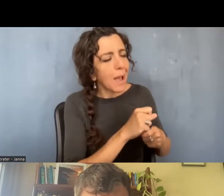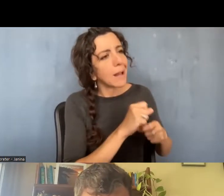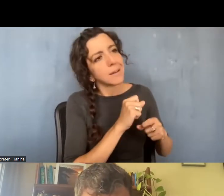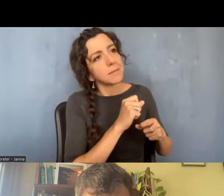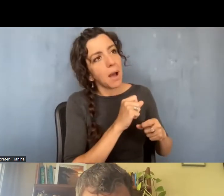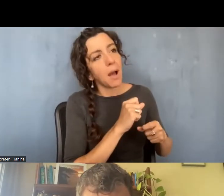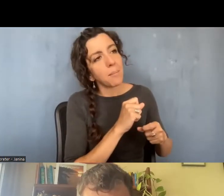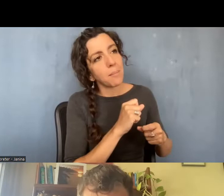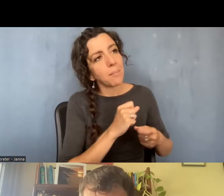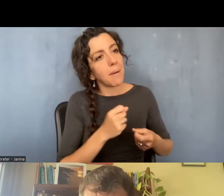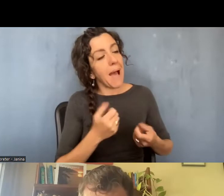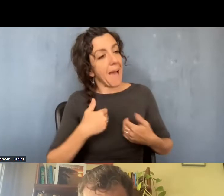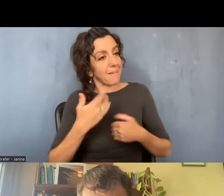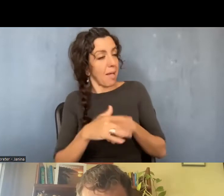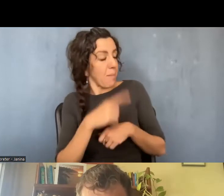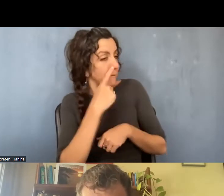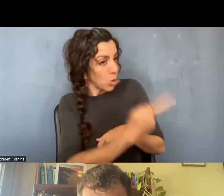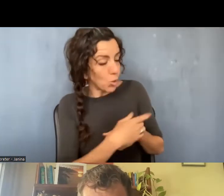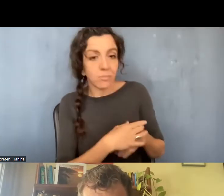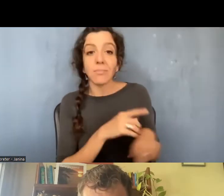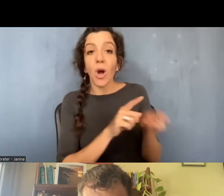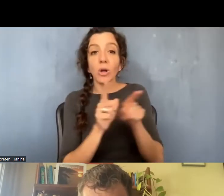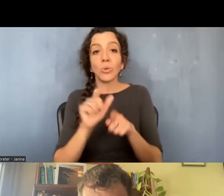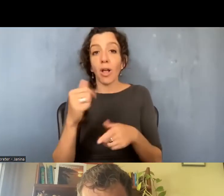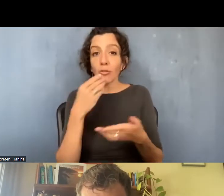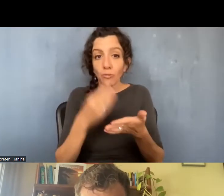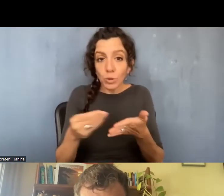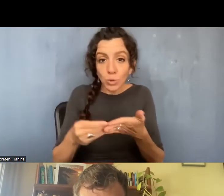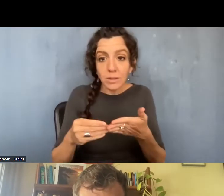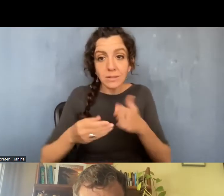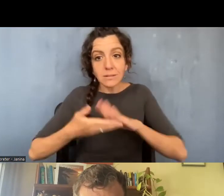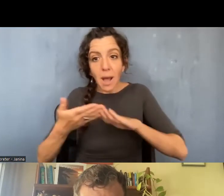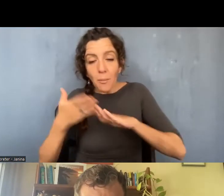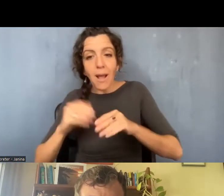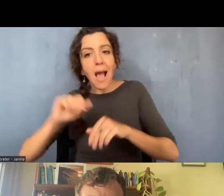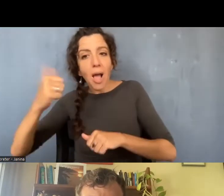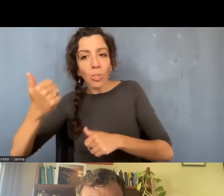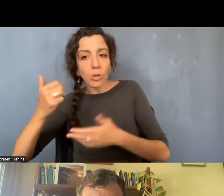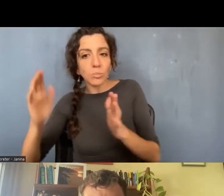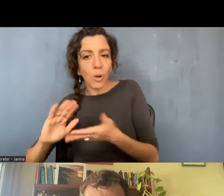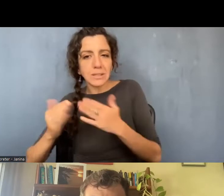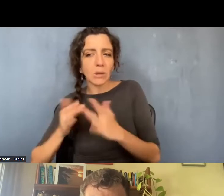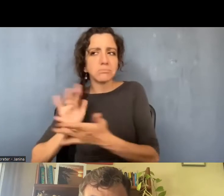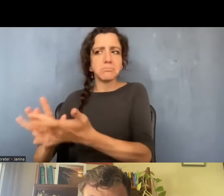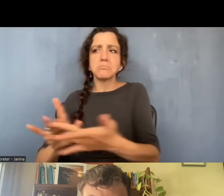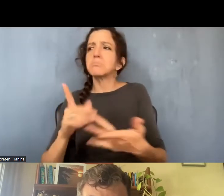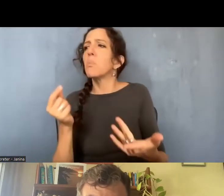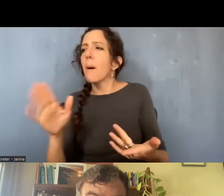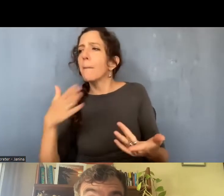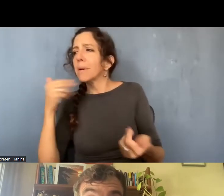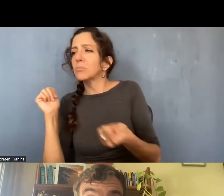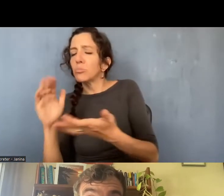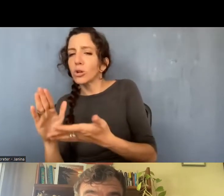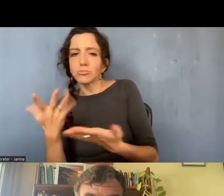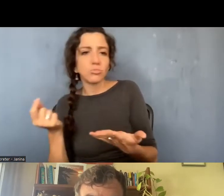regularly. Similarly, grocery store operators in other small towns are contacted to gain insight into their best practices and